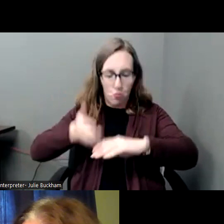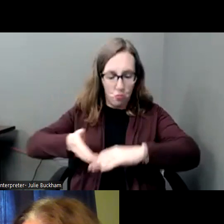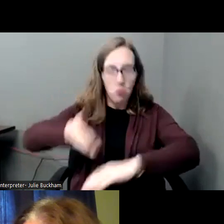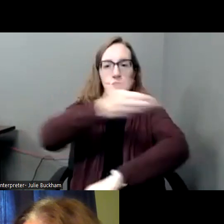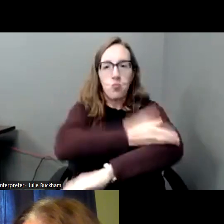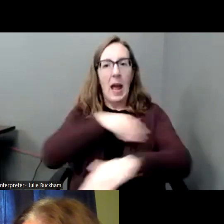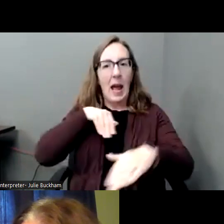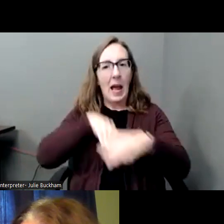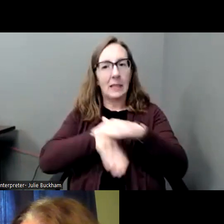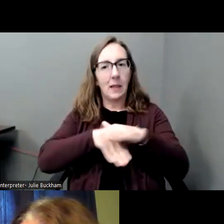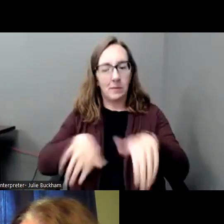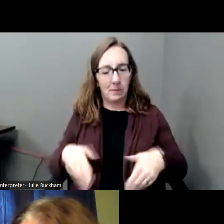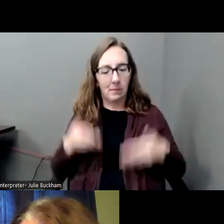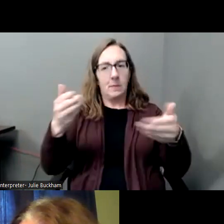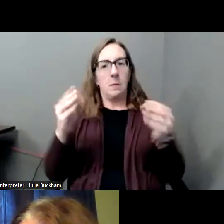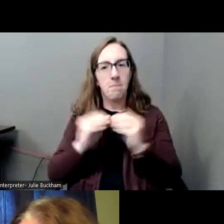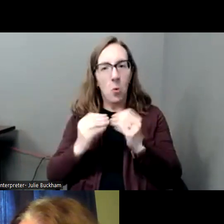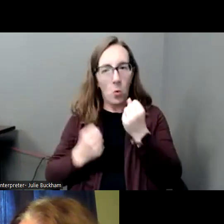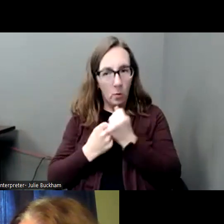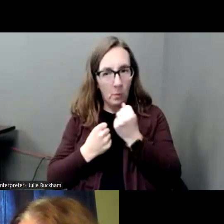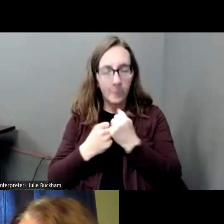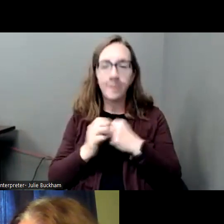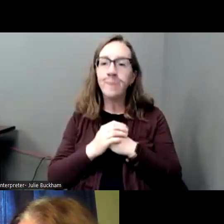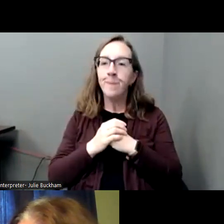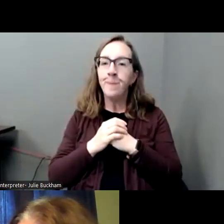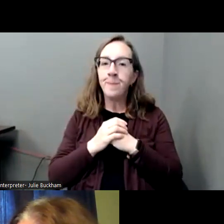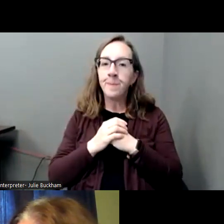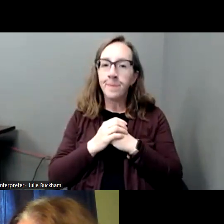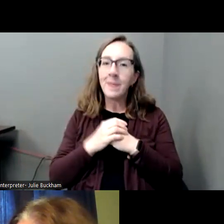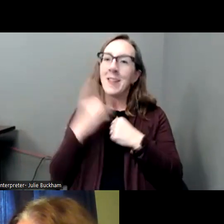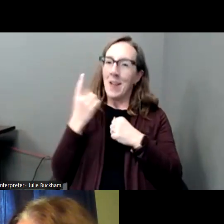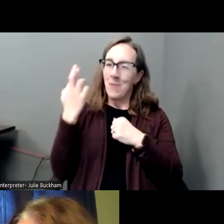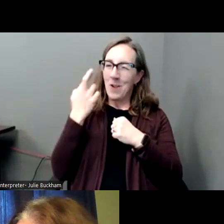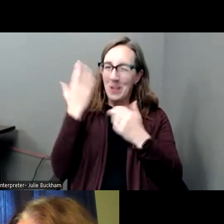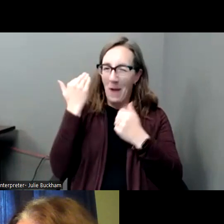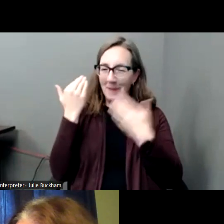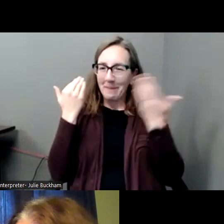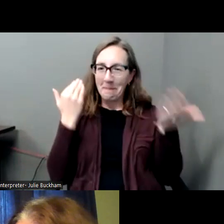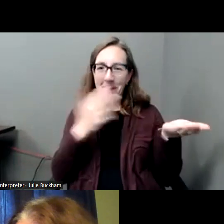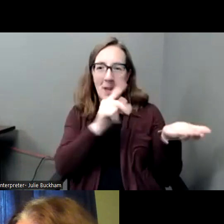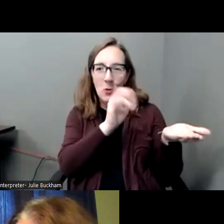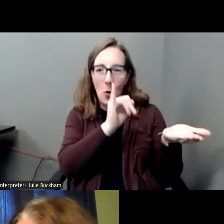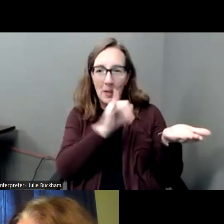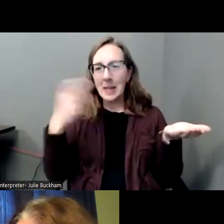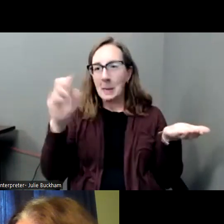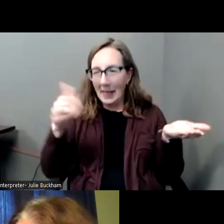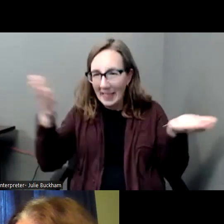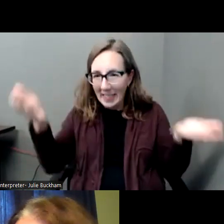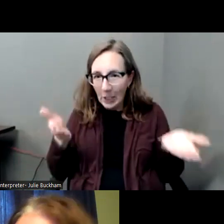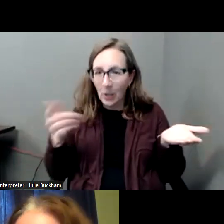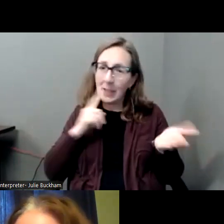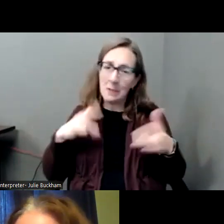to supports. And that's one reason why we have Peggy and Tony with us today. And we're so excited that they're